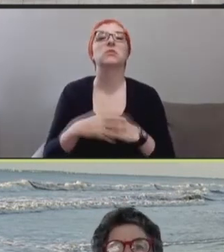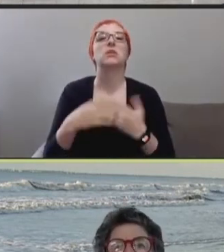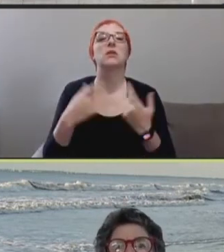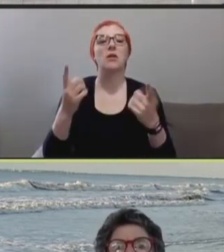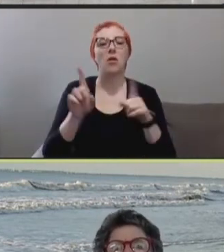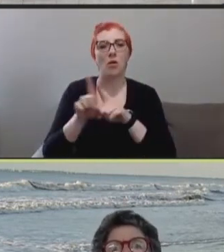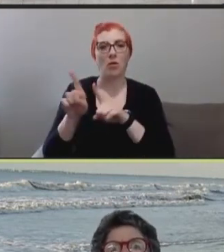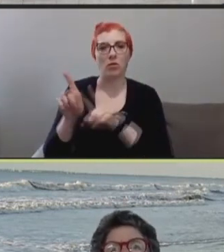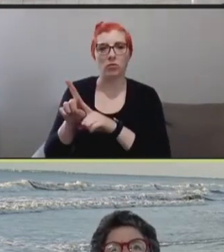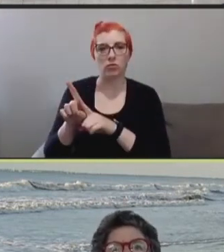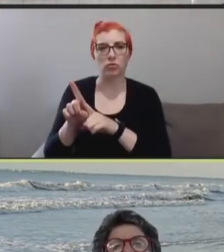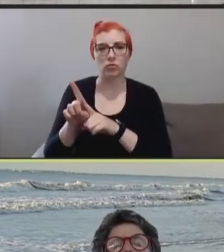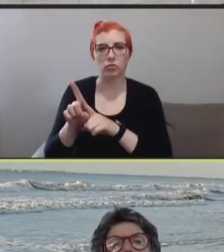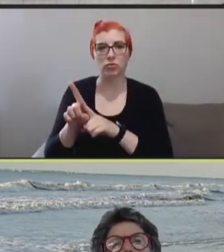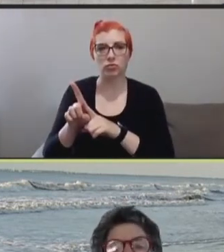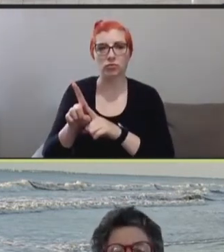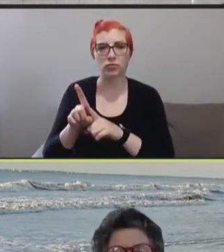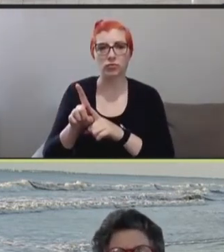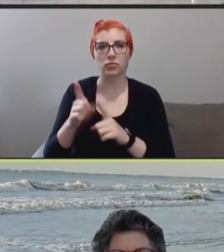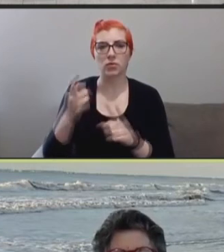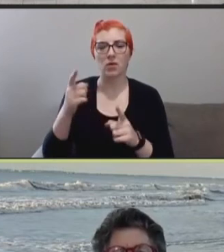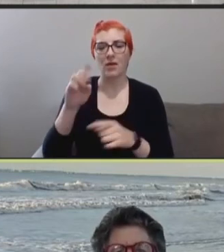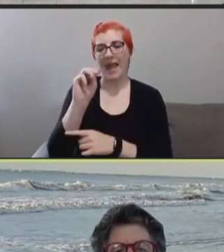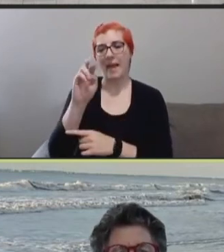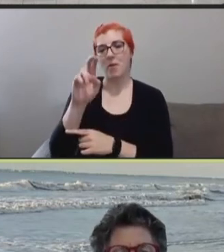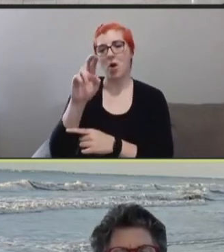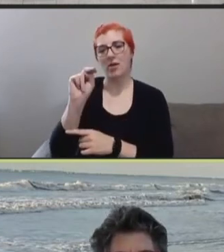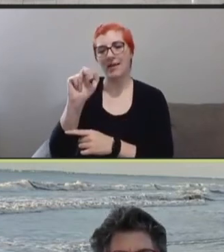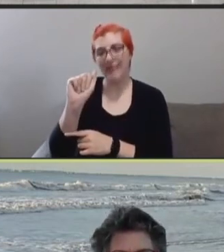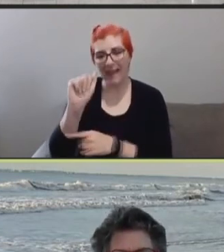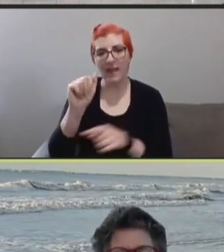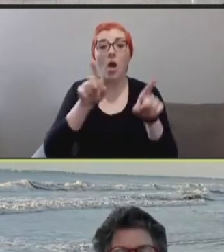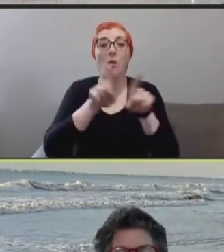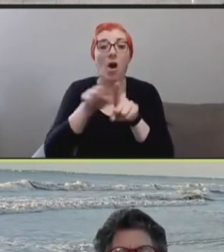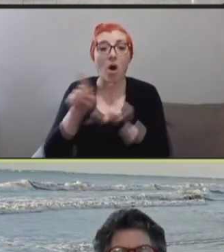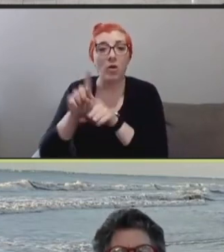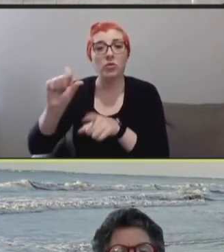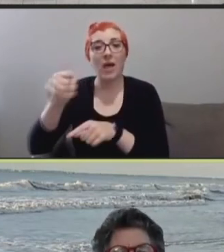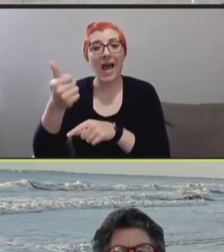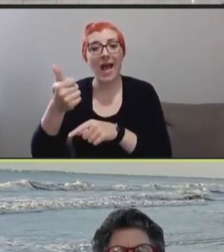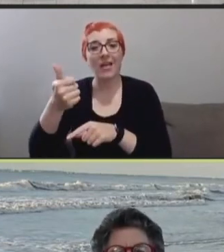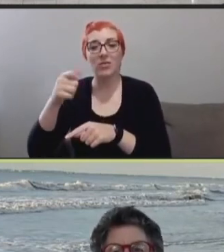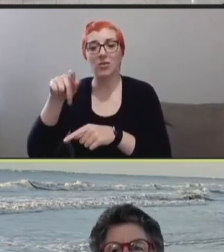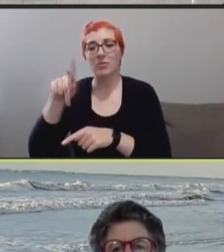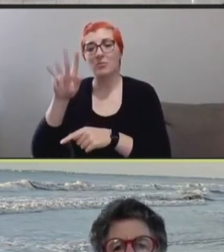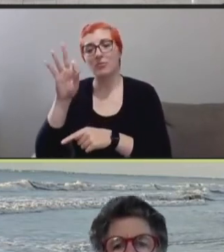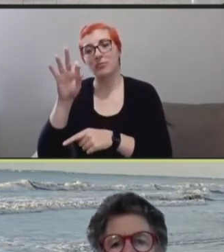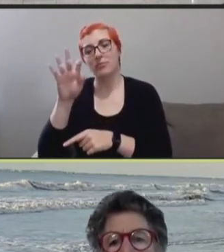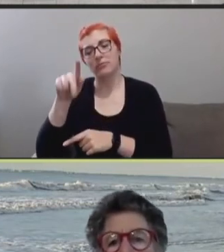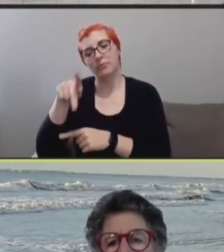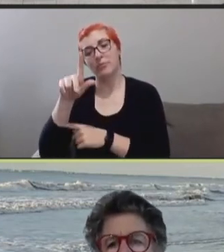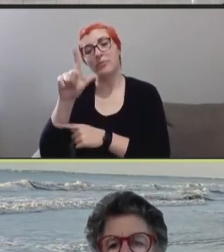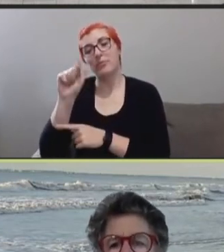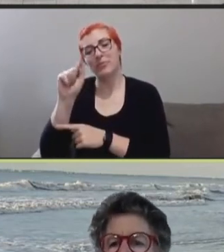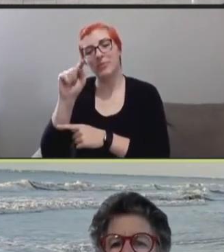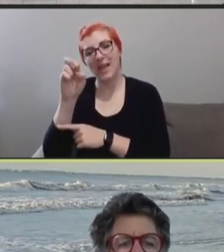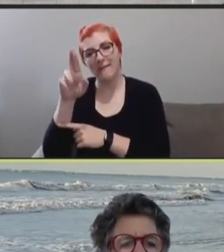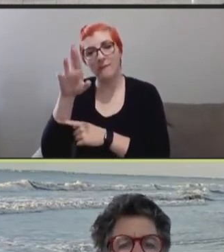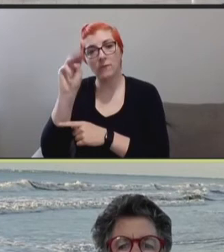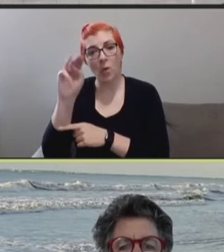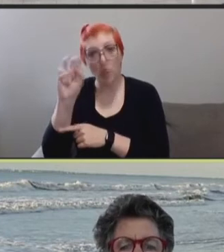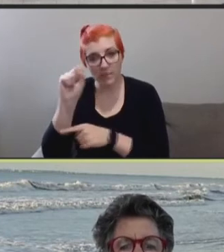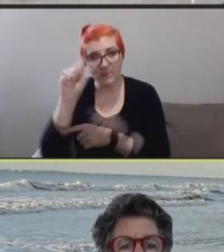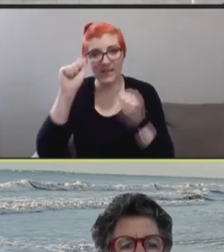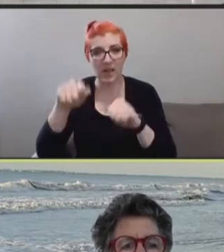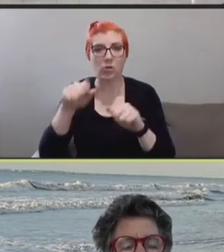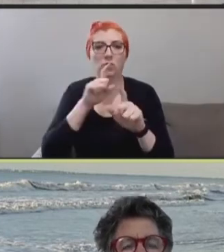for proposals out for mRNA, but for other novel platforms that could respond rapidly. And then at the same time, through